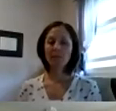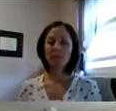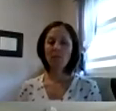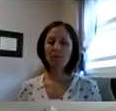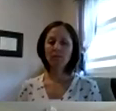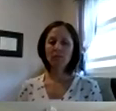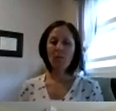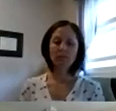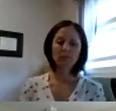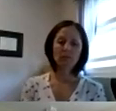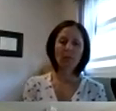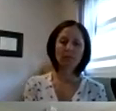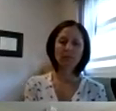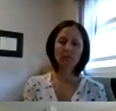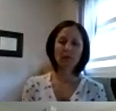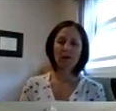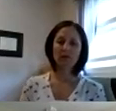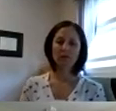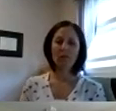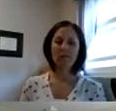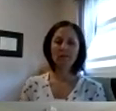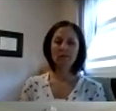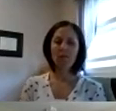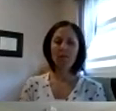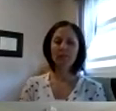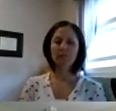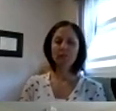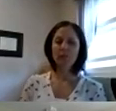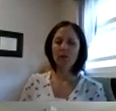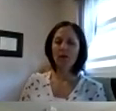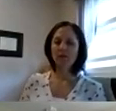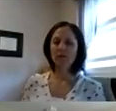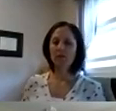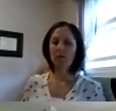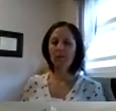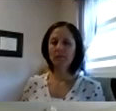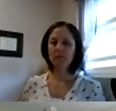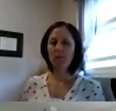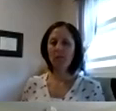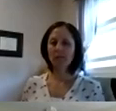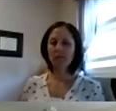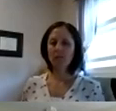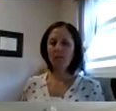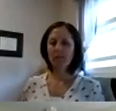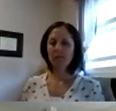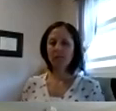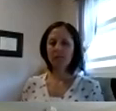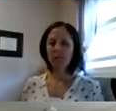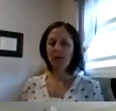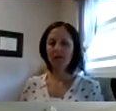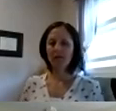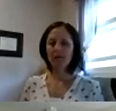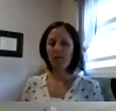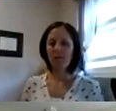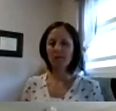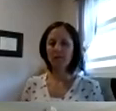It's based on the premise that artists are creative problem solvers who are able to build community bonds using methods that are beyond the